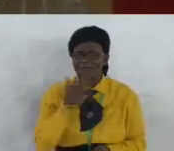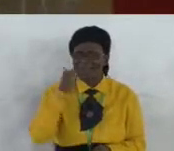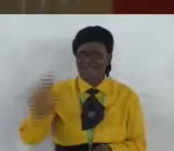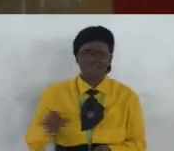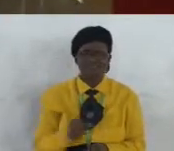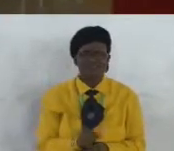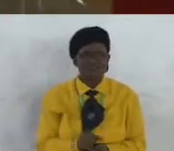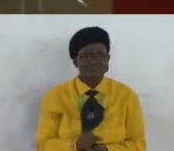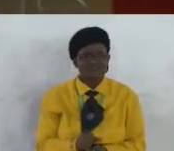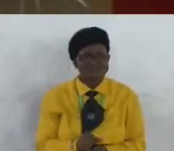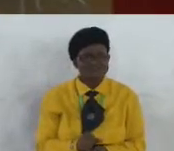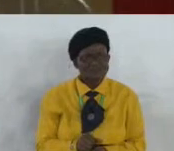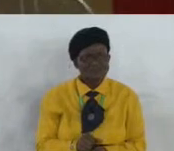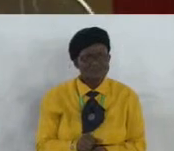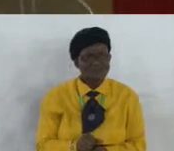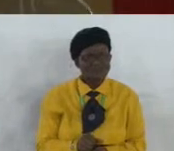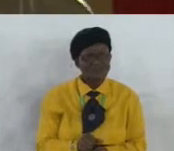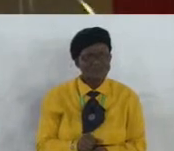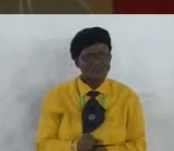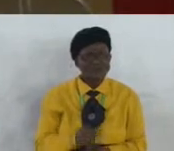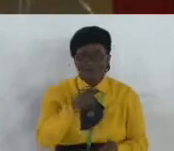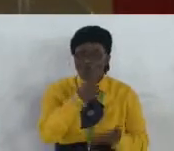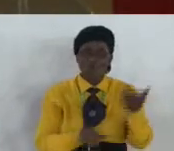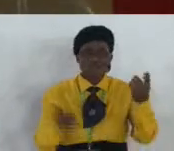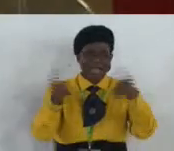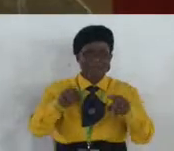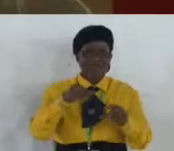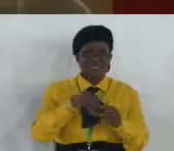You know what happened in the case of Bartimaeus?